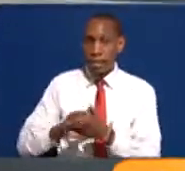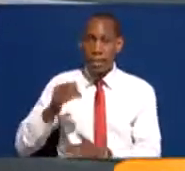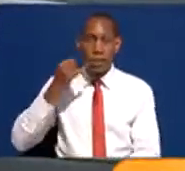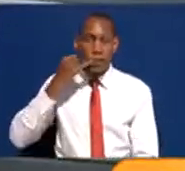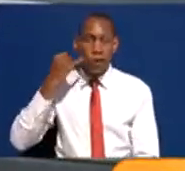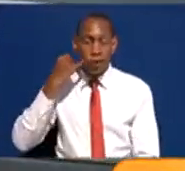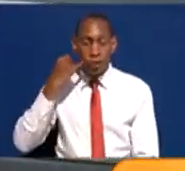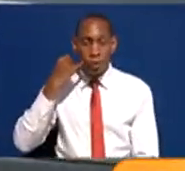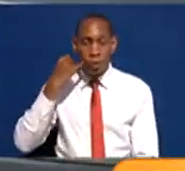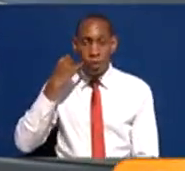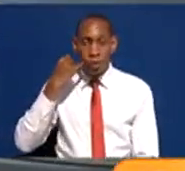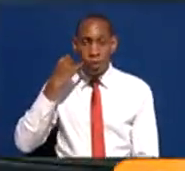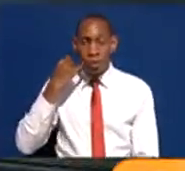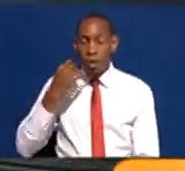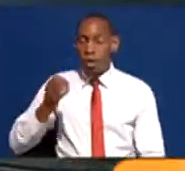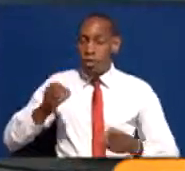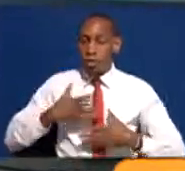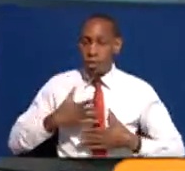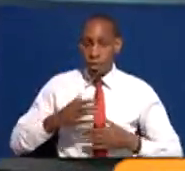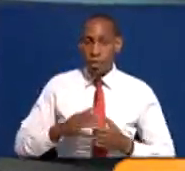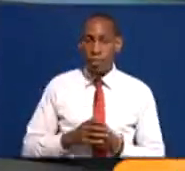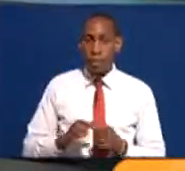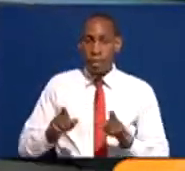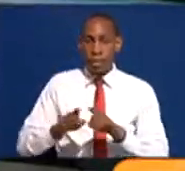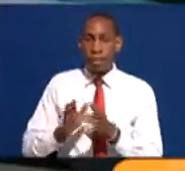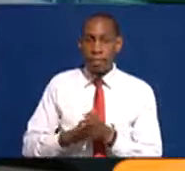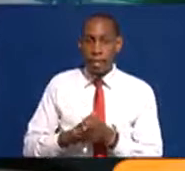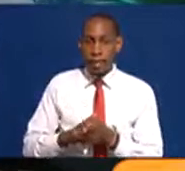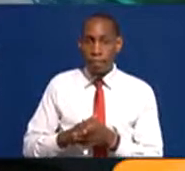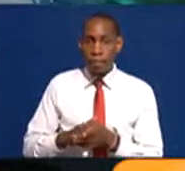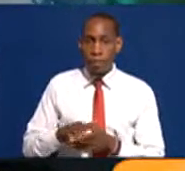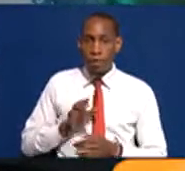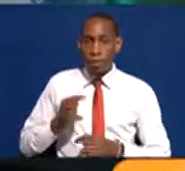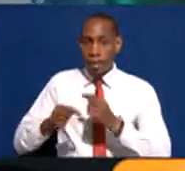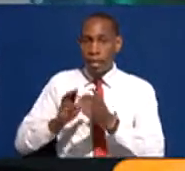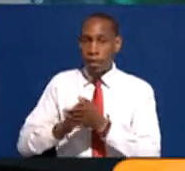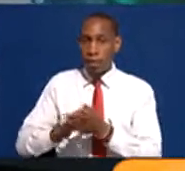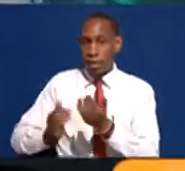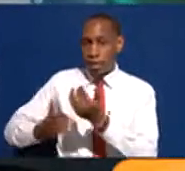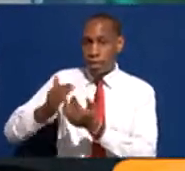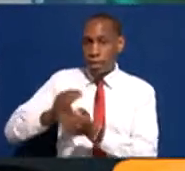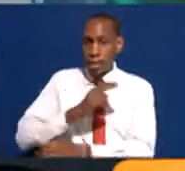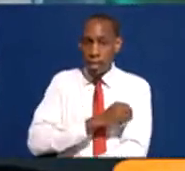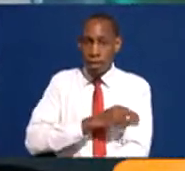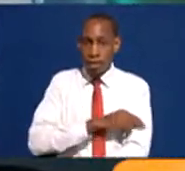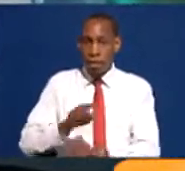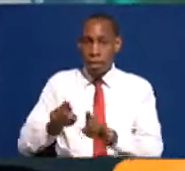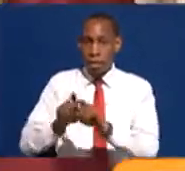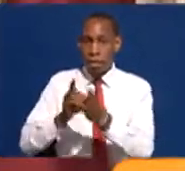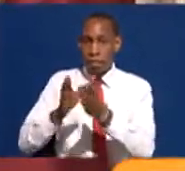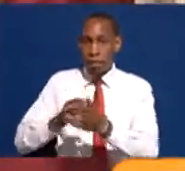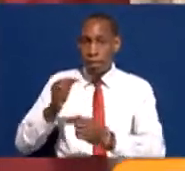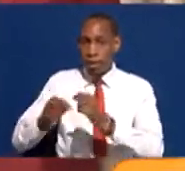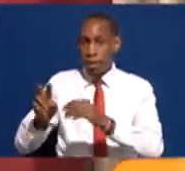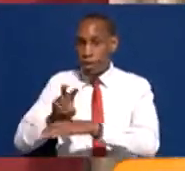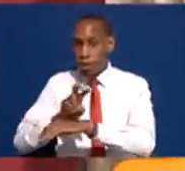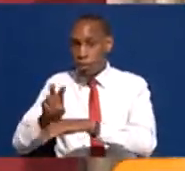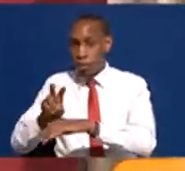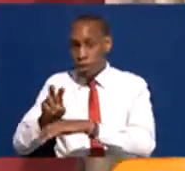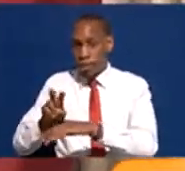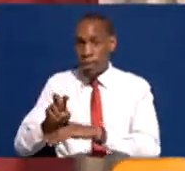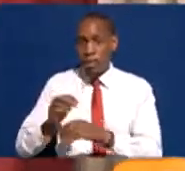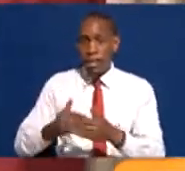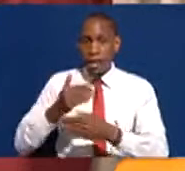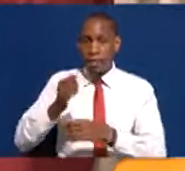is devastated by the news. Wairimu is still recuperating at the facility, where doctors continue to monitor her